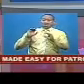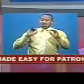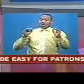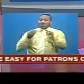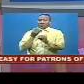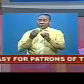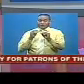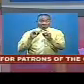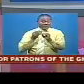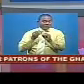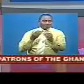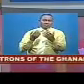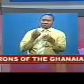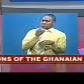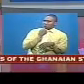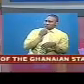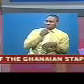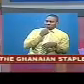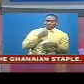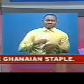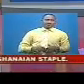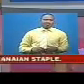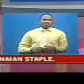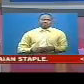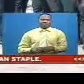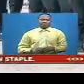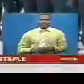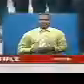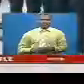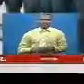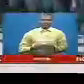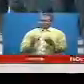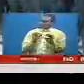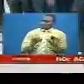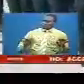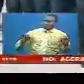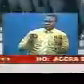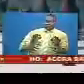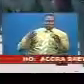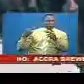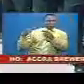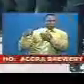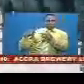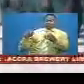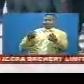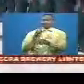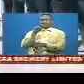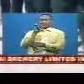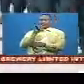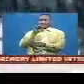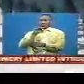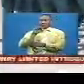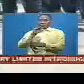to the service by the Interior Minister, Mr. Kwesi Ahoy, in Accra today. One of the most important programs the Ghana